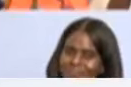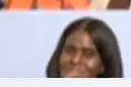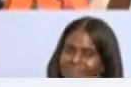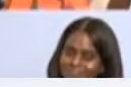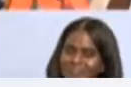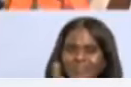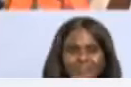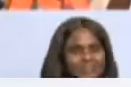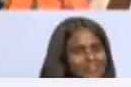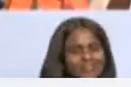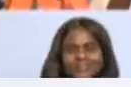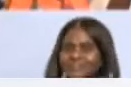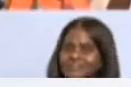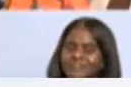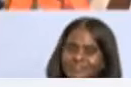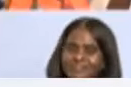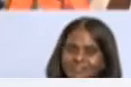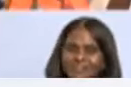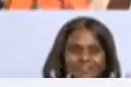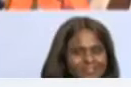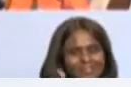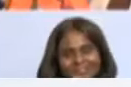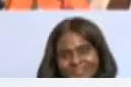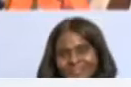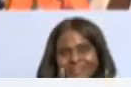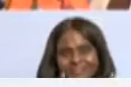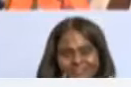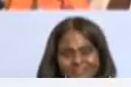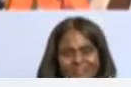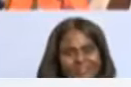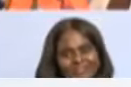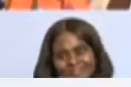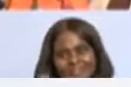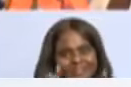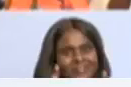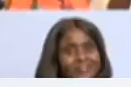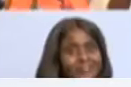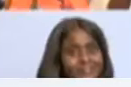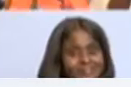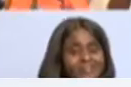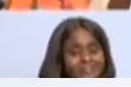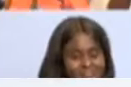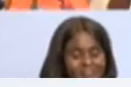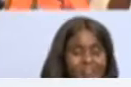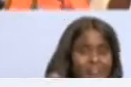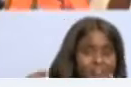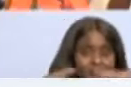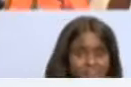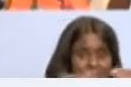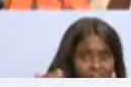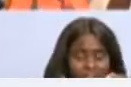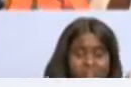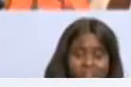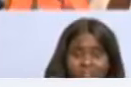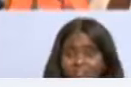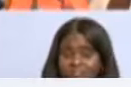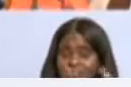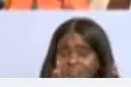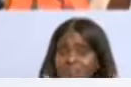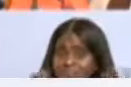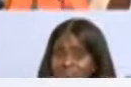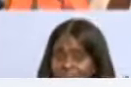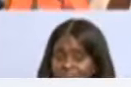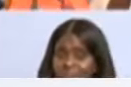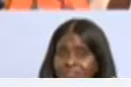only way. There is no other way. There's no other way. I argue, Madam Speaker, there is no other way. There are no